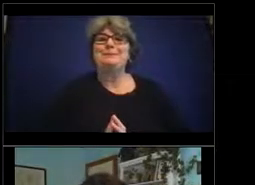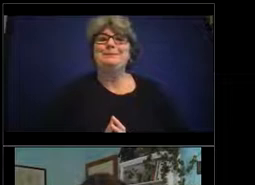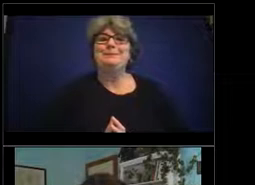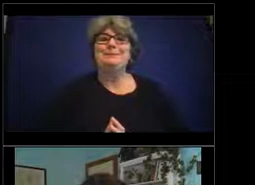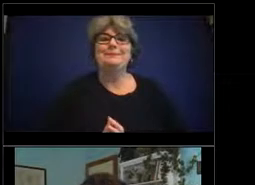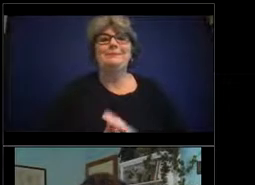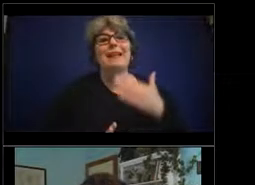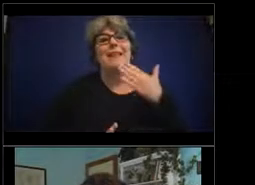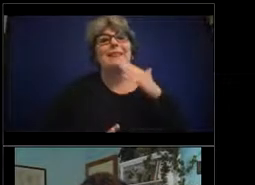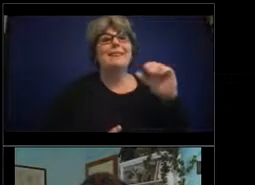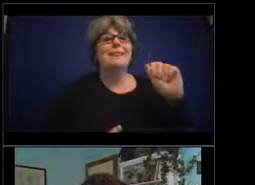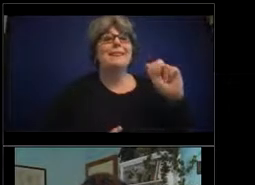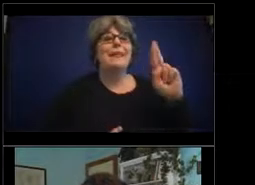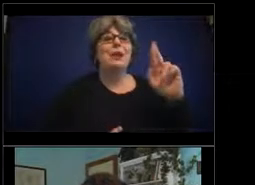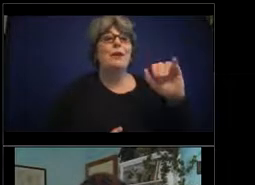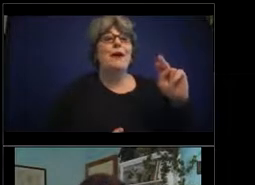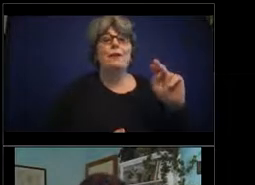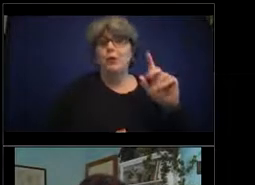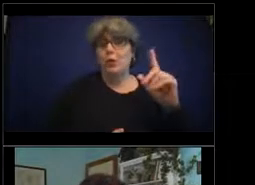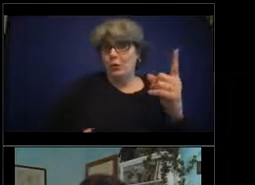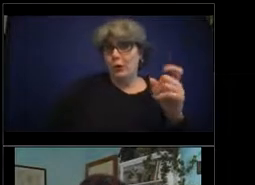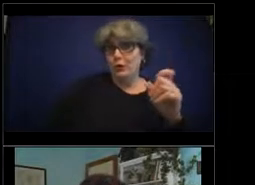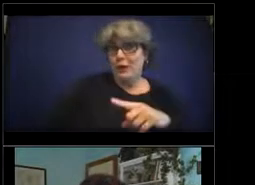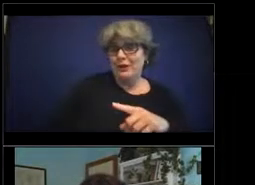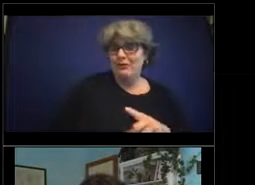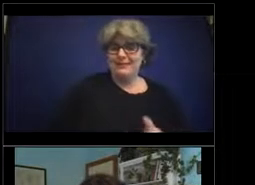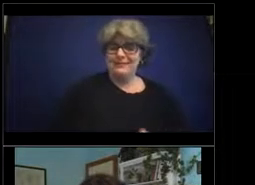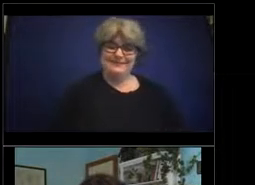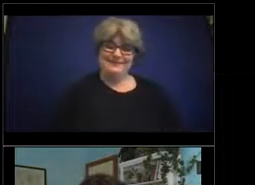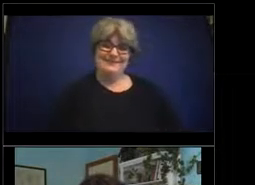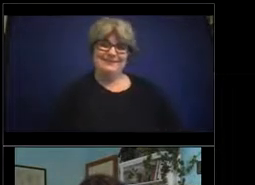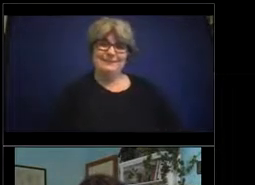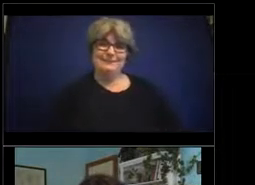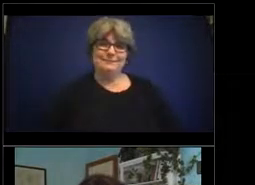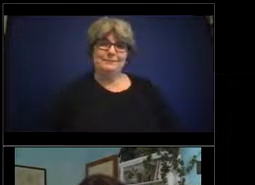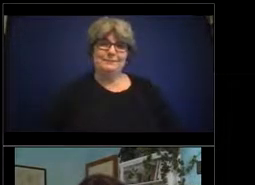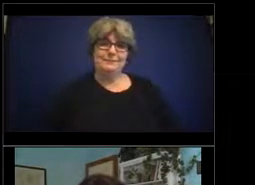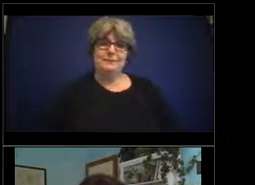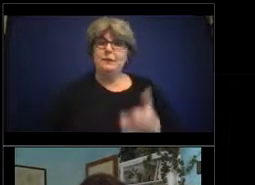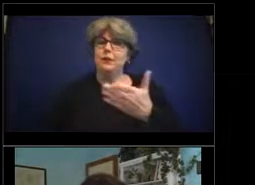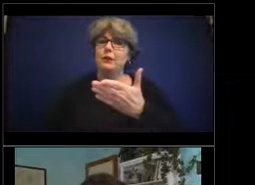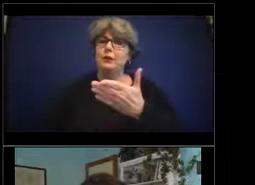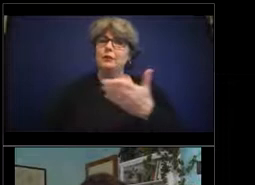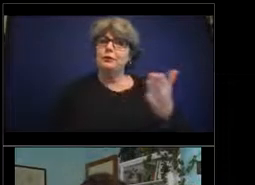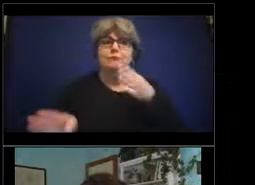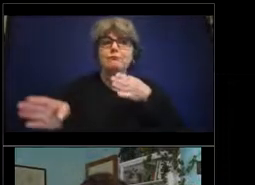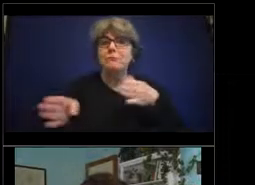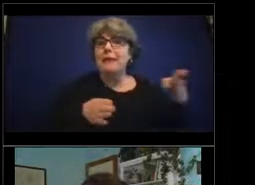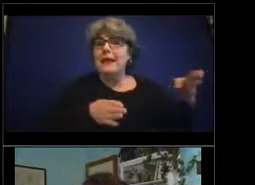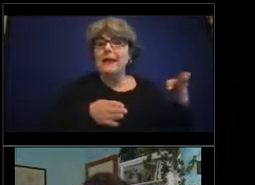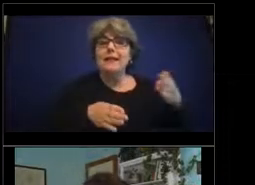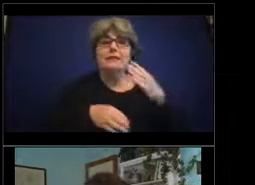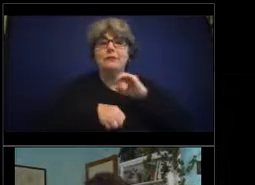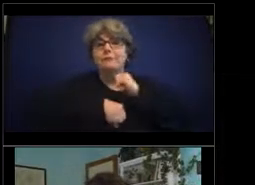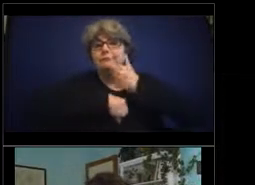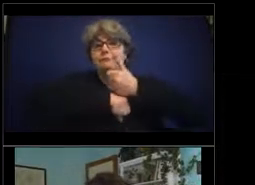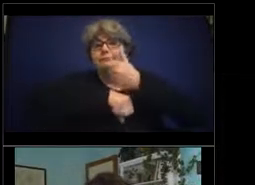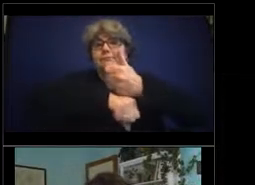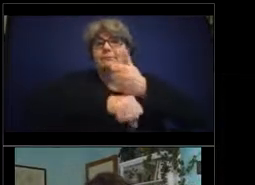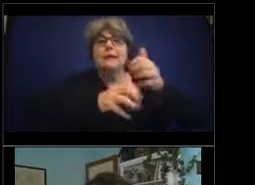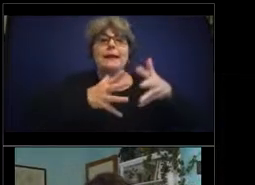Thanks, Aaron. We do have one question before we move on to the next slide. Do you have any plans for these stations in American